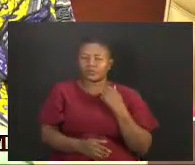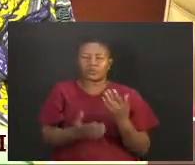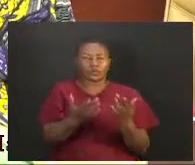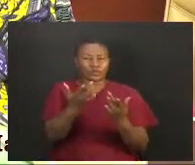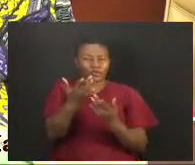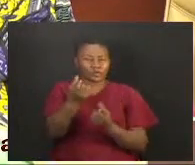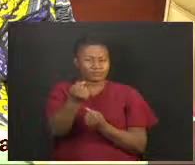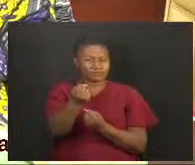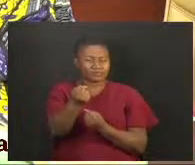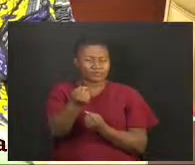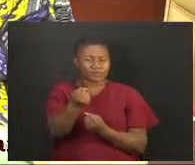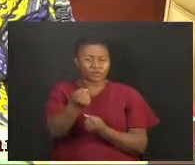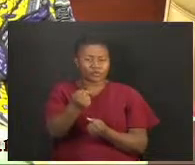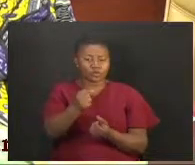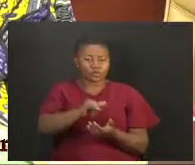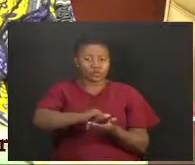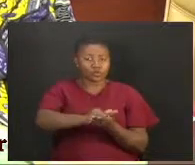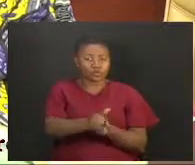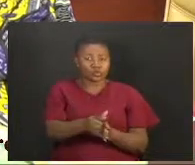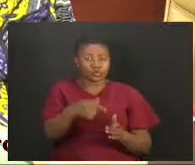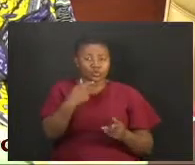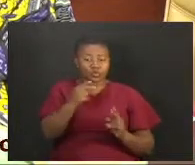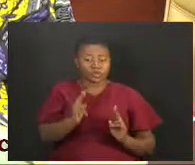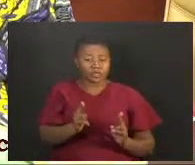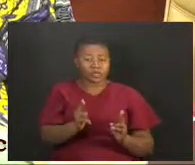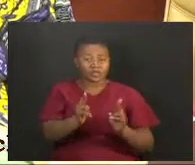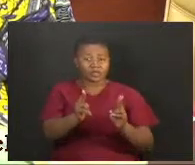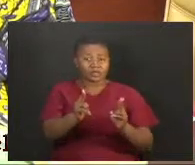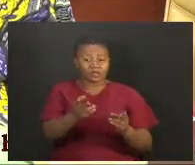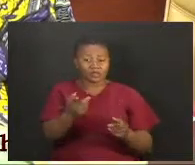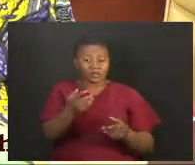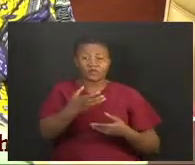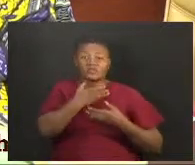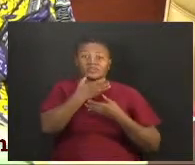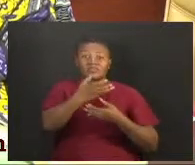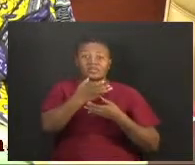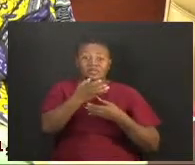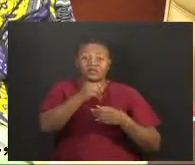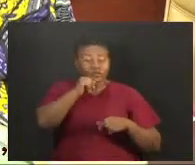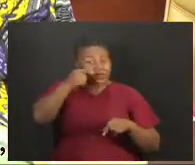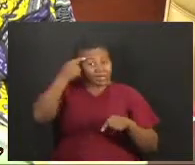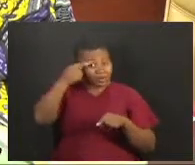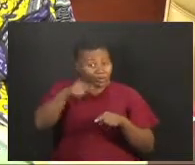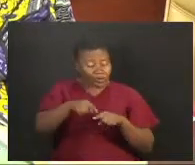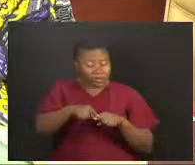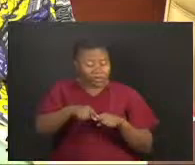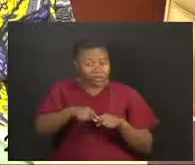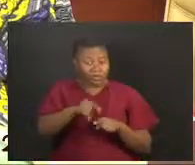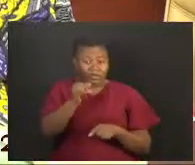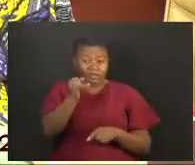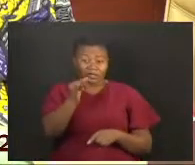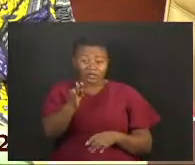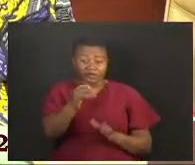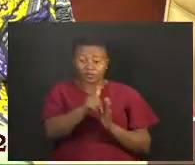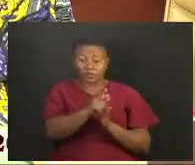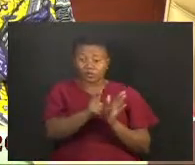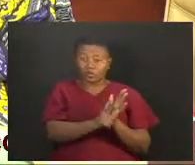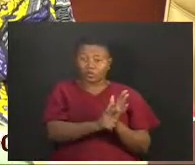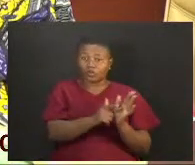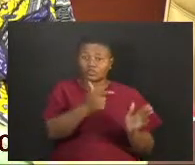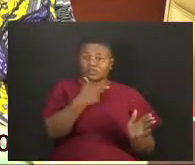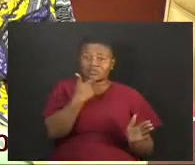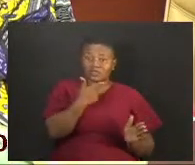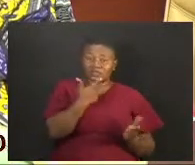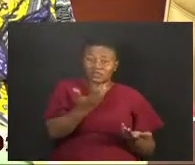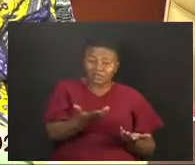those who are in a hurry to shout in his agreement, if the law says may determine, is it also